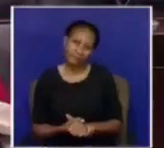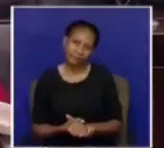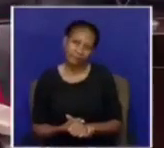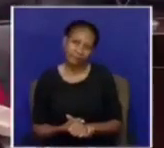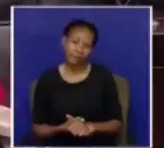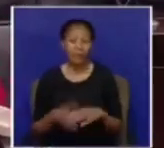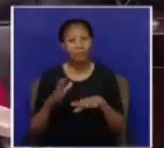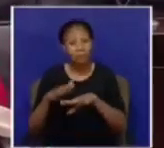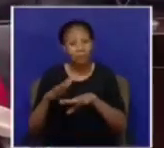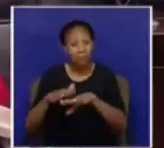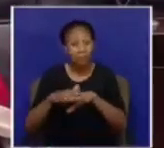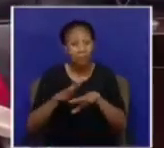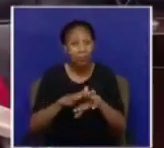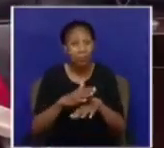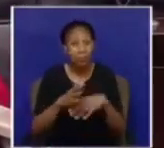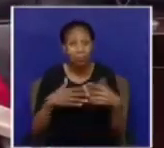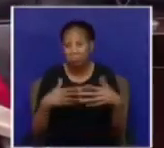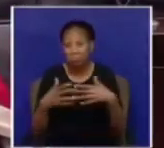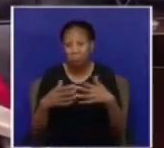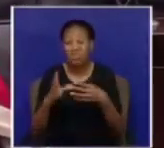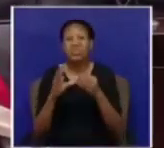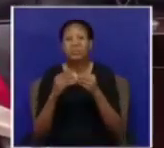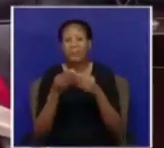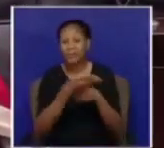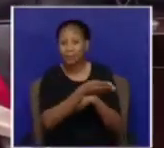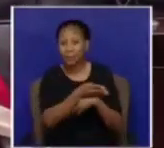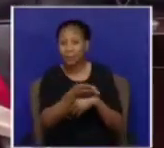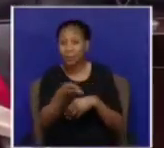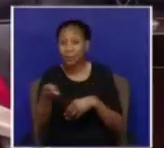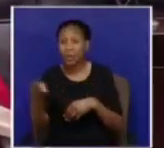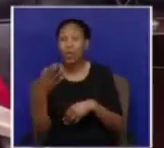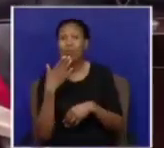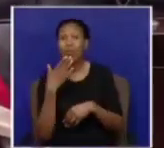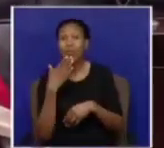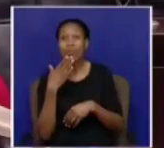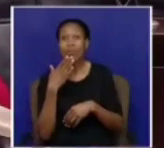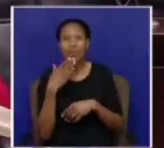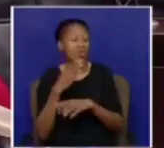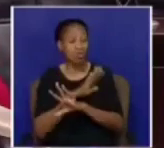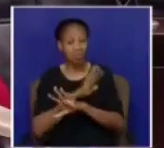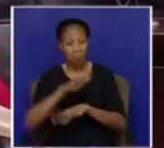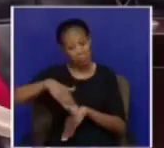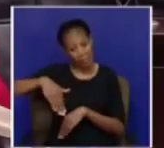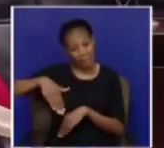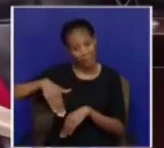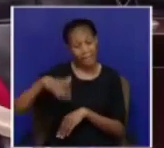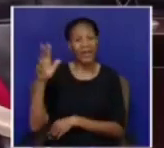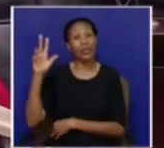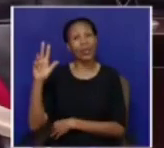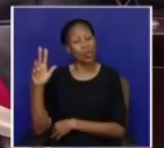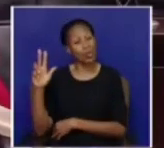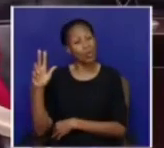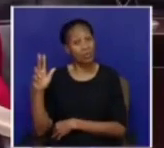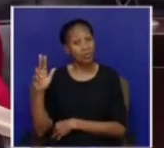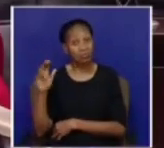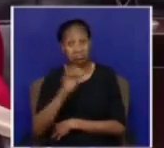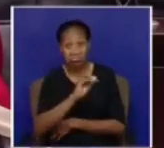Are there any members present who have not yet taken the oath or